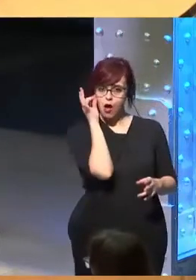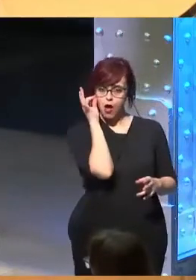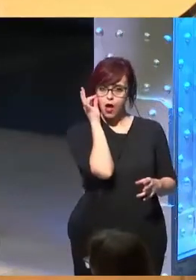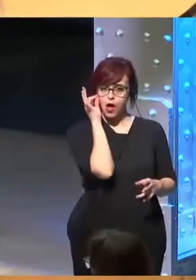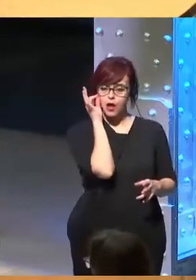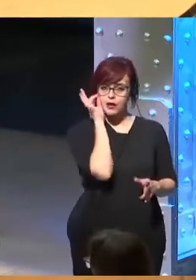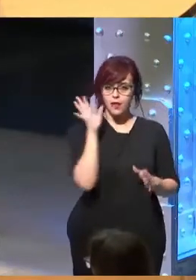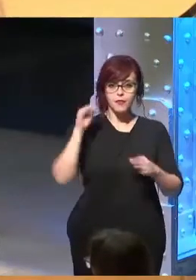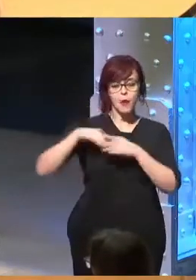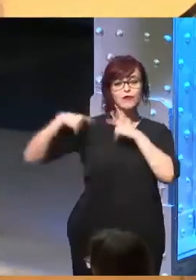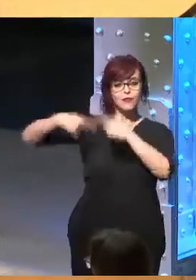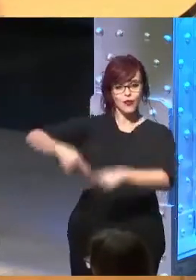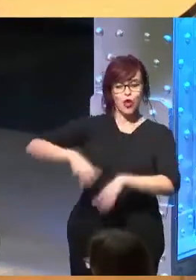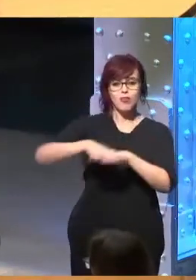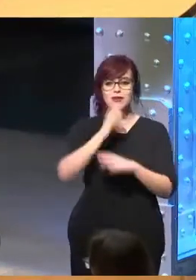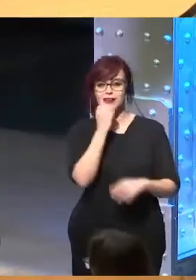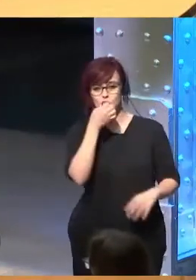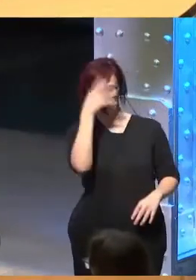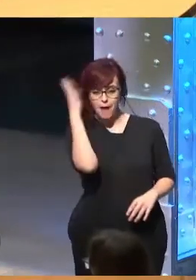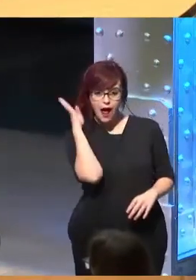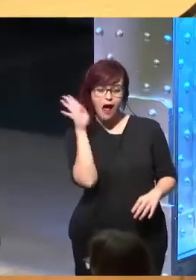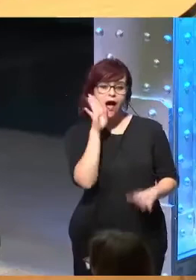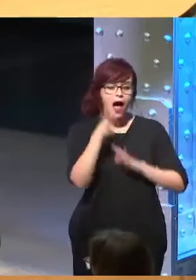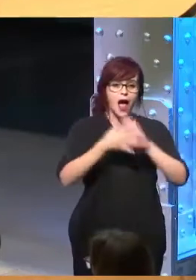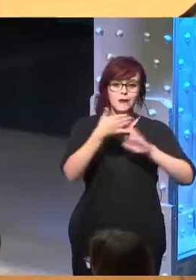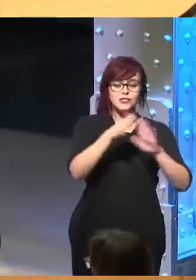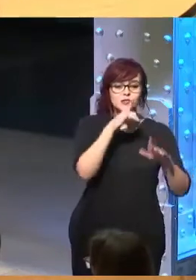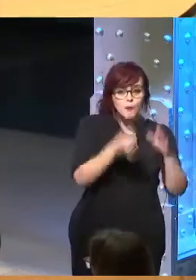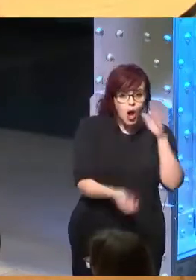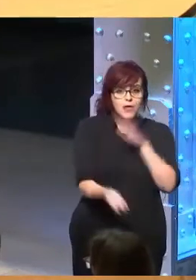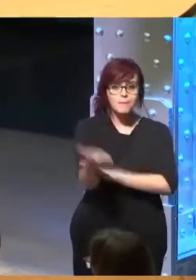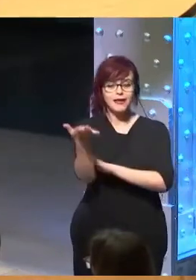Greco-Roman tradition, is invented simply to be subdued,